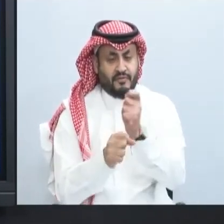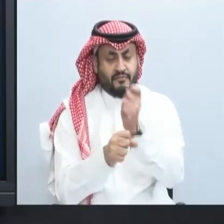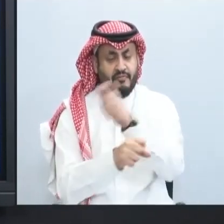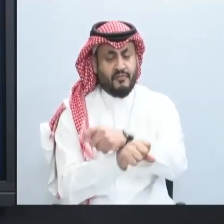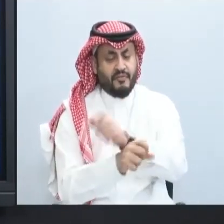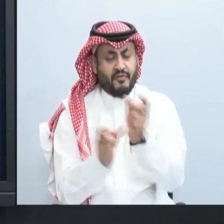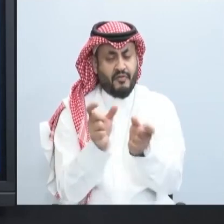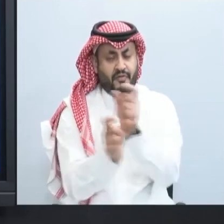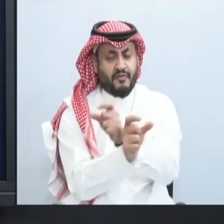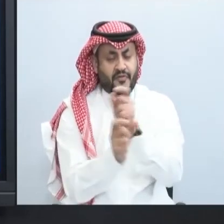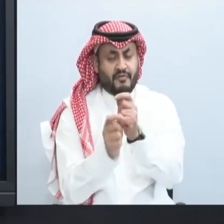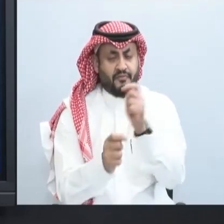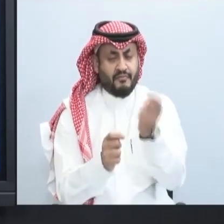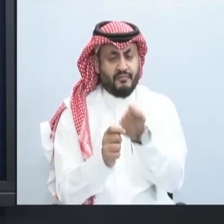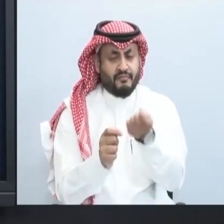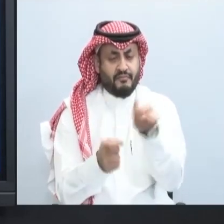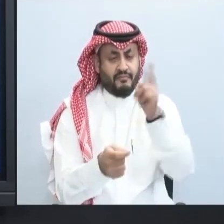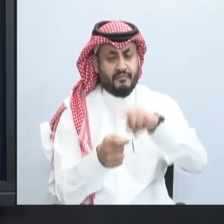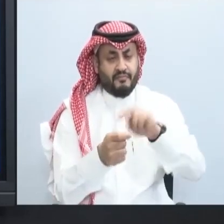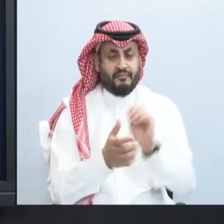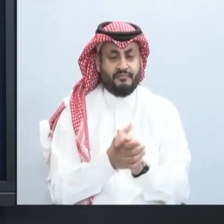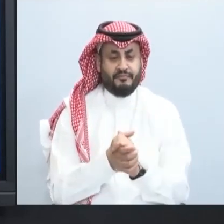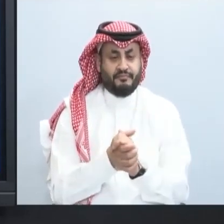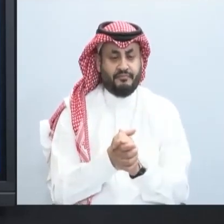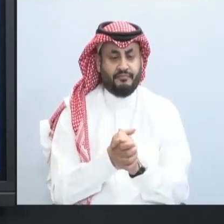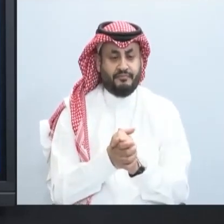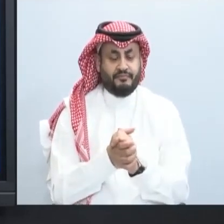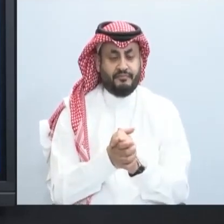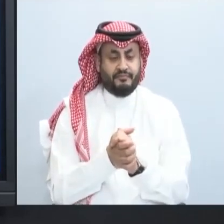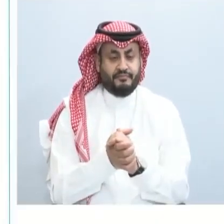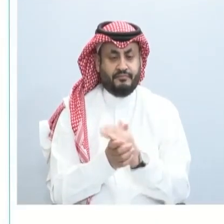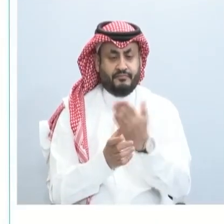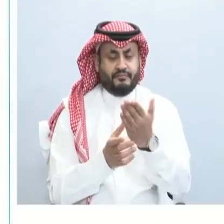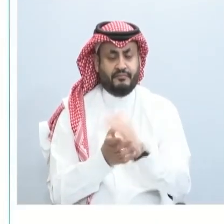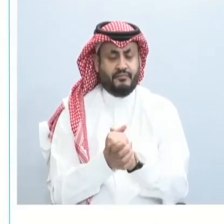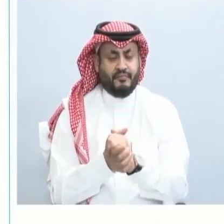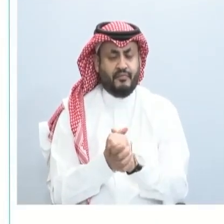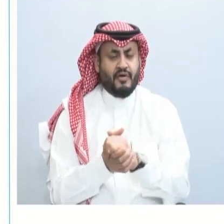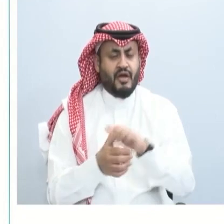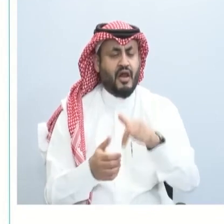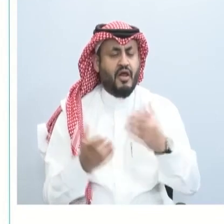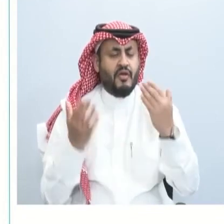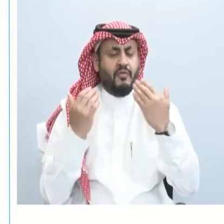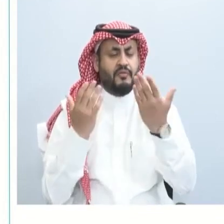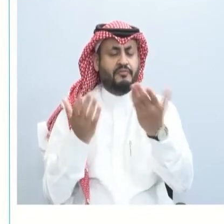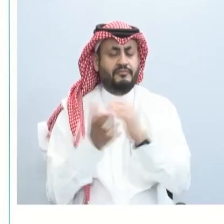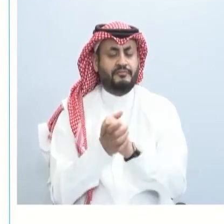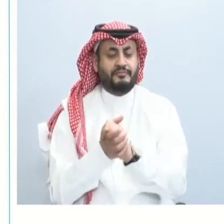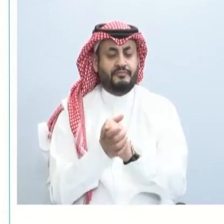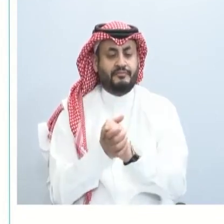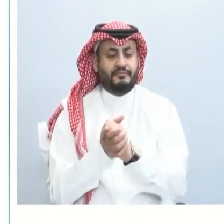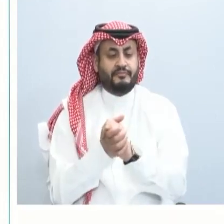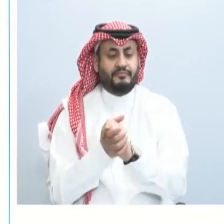pronouns and to rewrite the story again. And now, at the end of this lesson, it's important that you